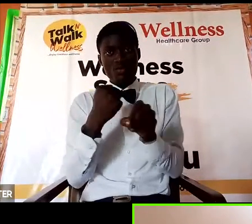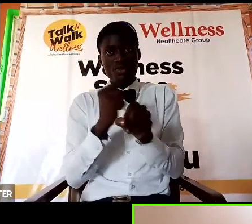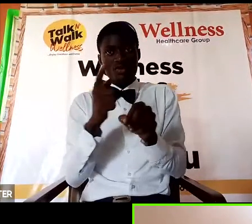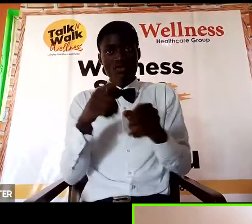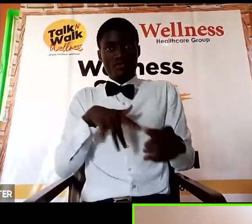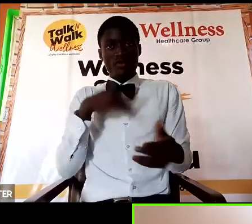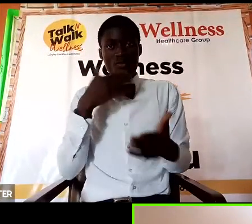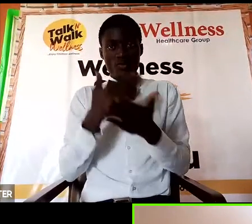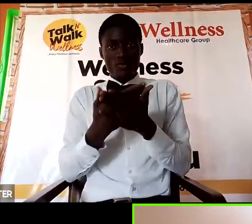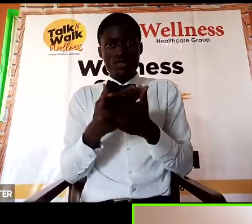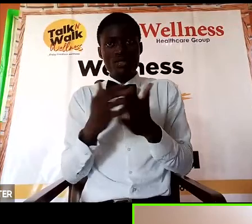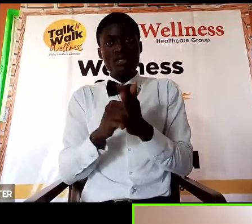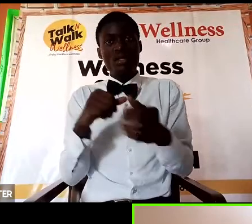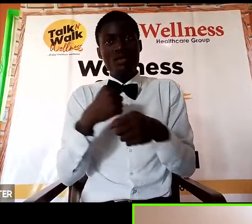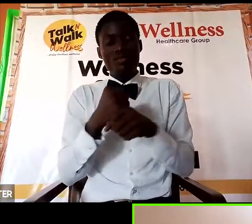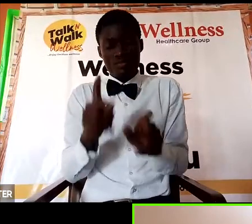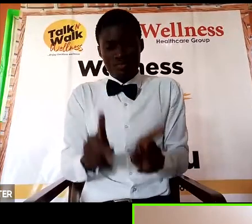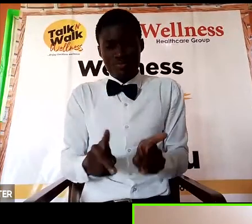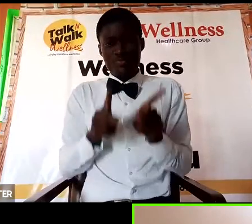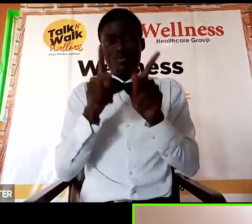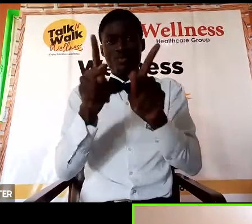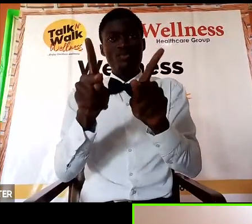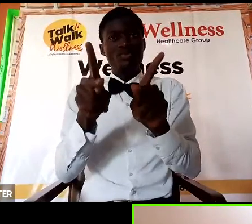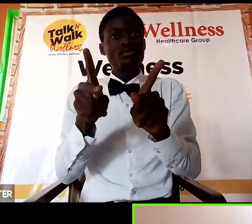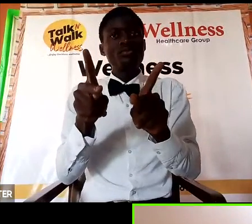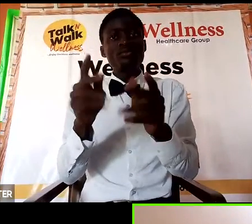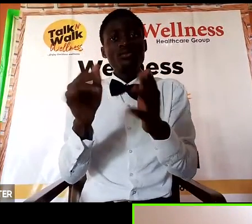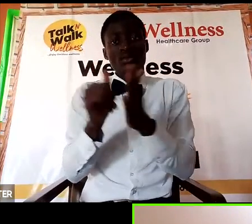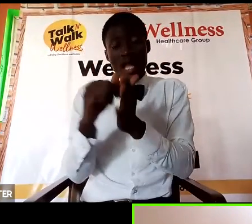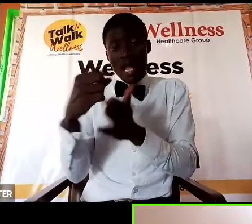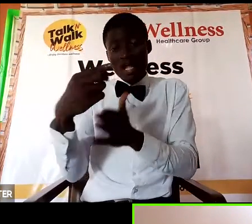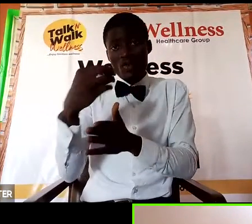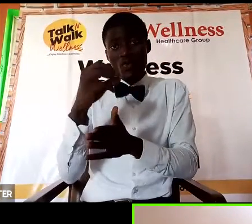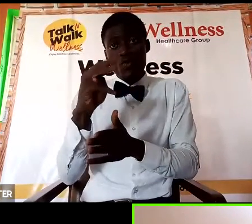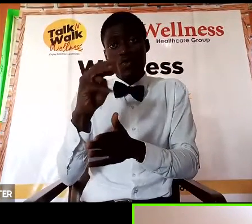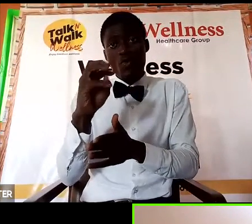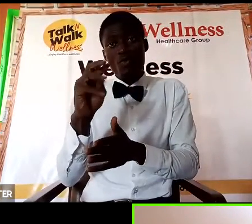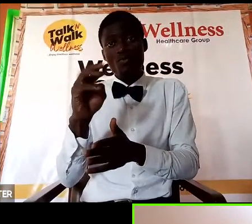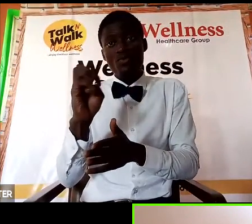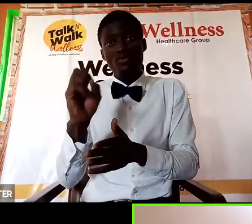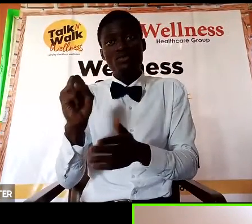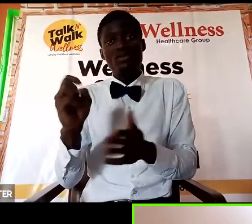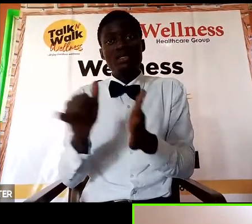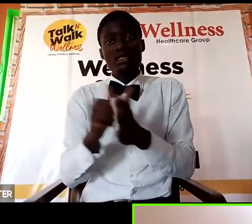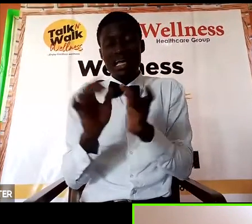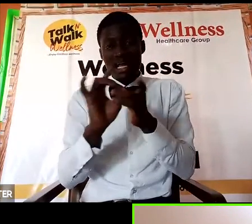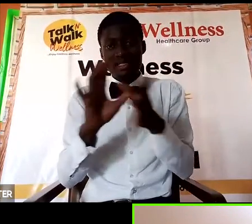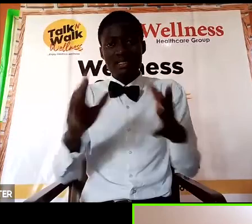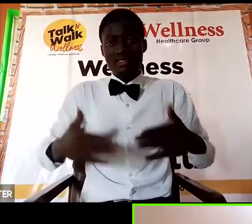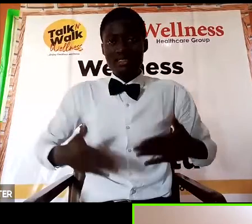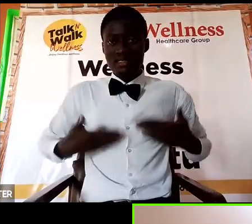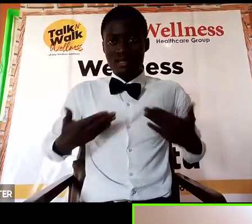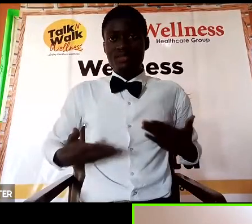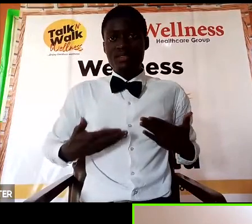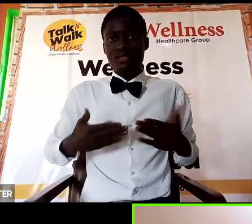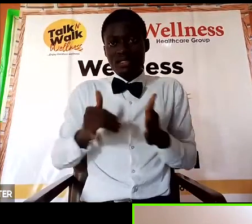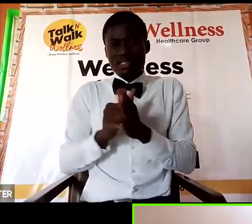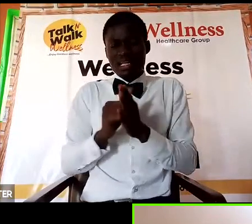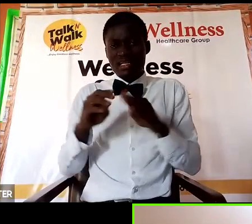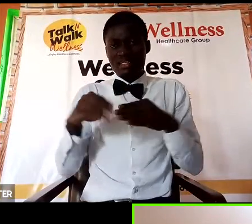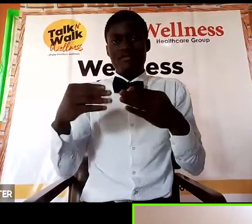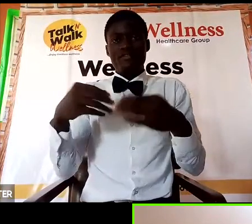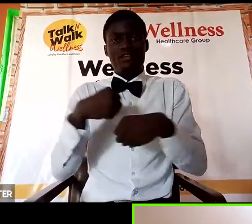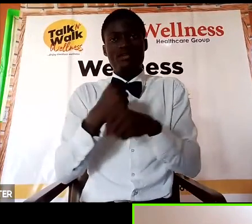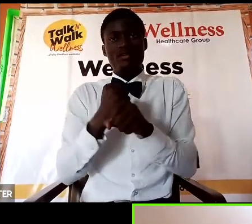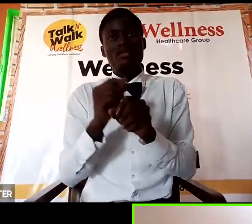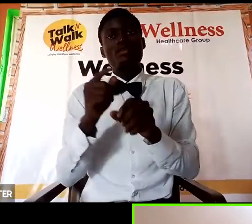youthfulness, hormones that release happiness, that make you want to smile, hormones that keep you on top of your game. All of these are released